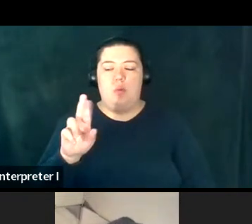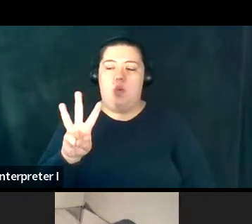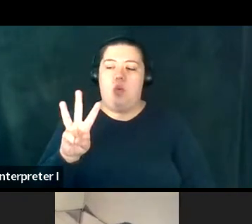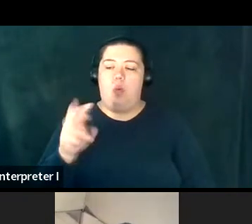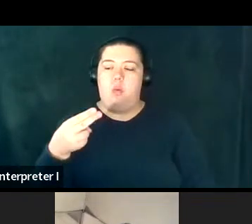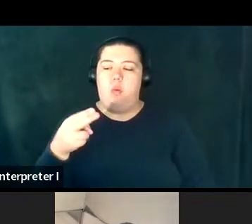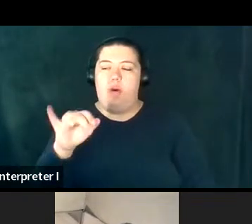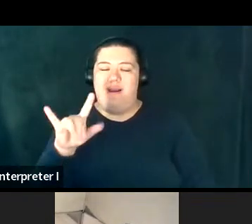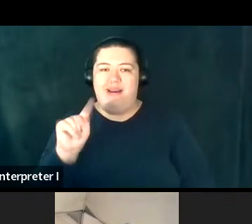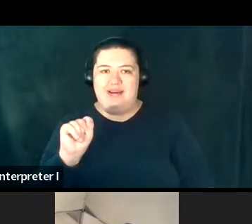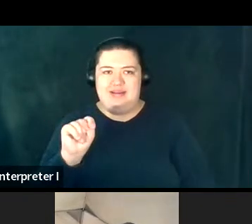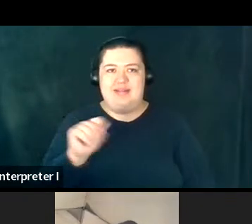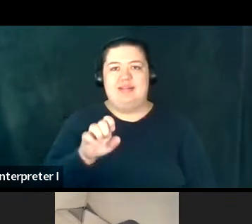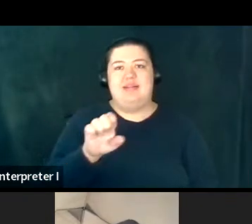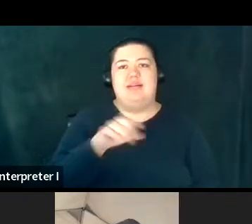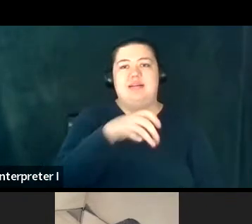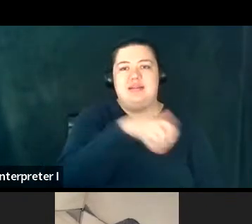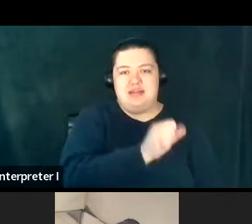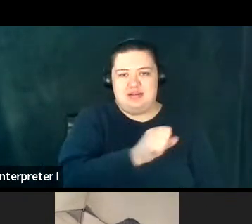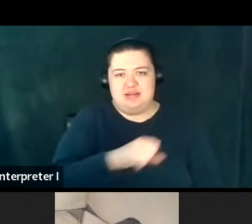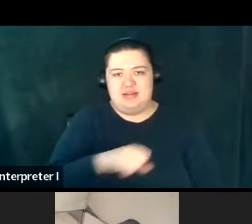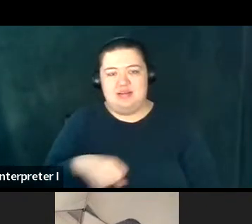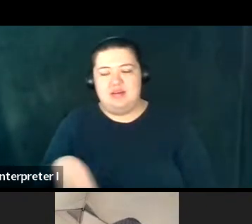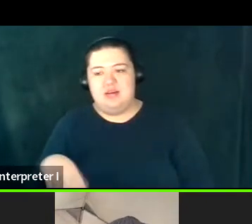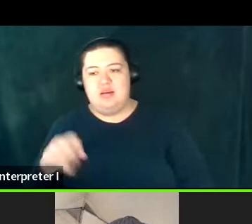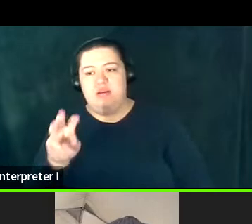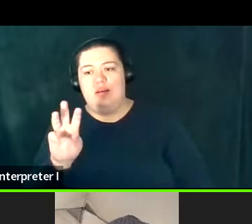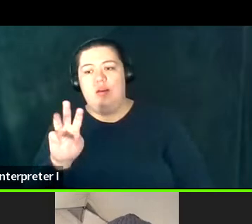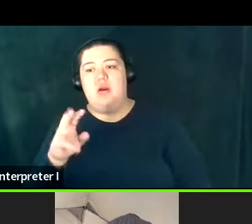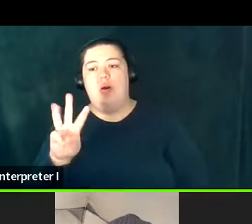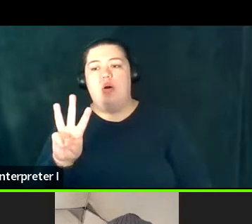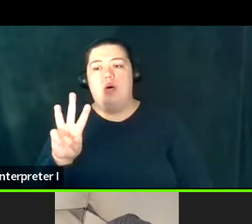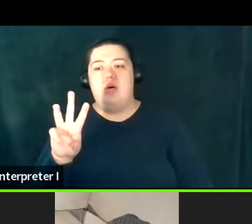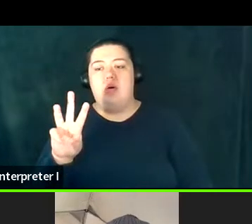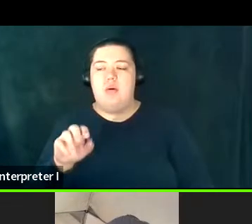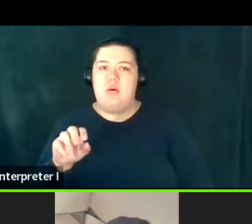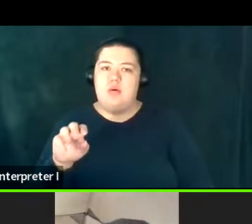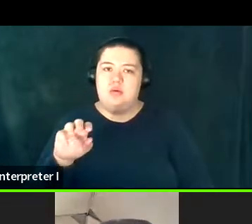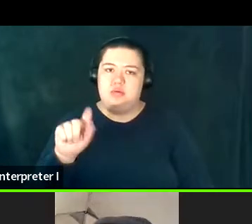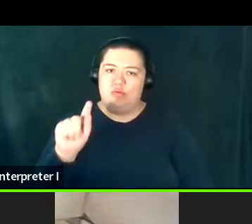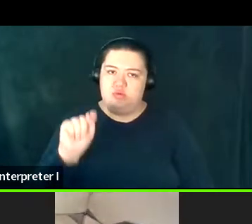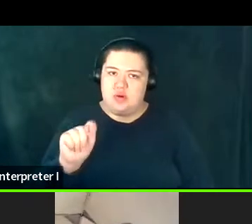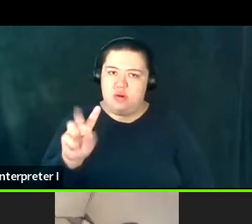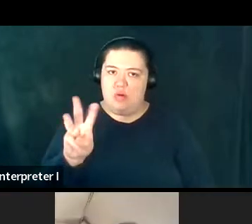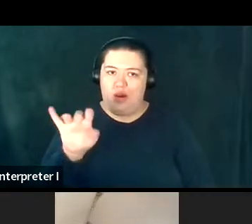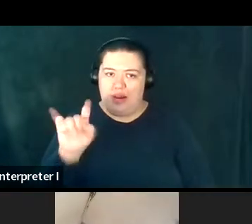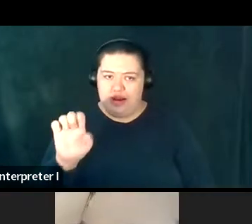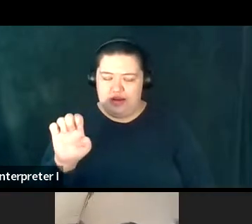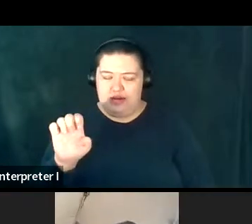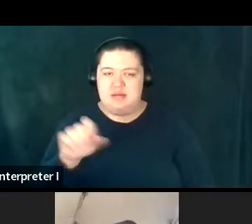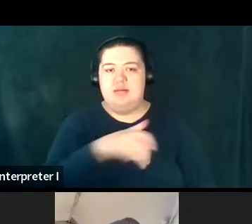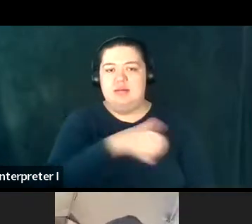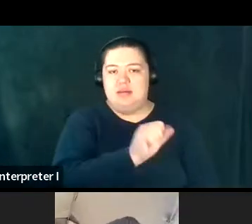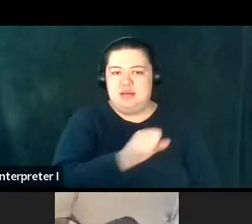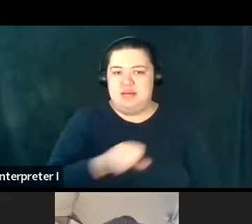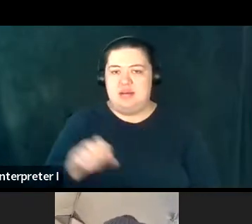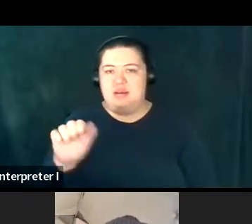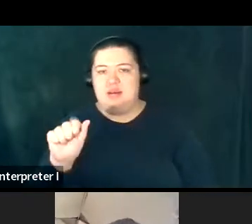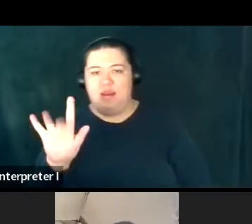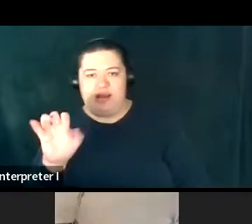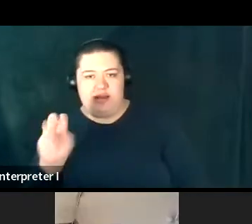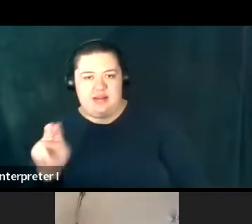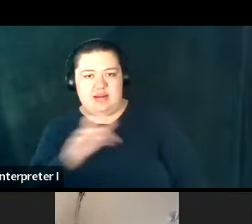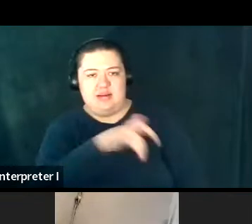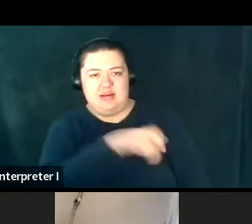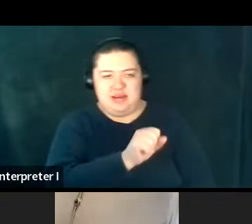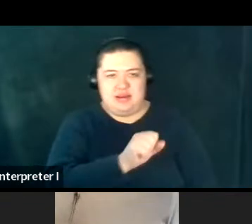Yes. Councilmember Robert White votes yes. Councilmember Trahan White. Yes. Councilmember Trahan White votes yes. Councilmember Allen. Yes. Councilmember Allen votes yes.